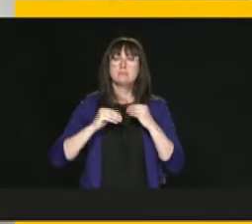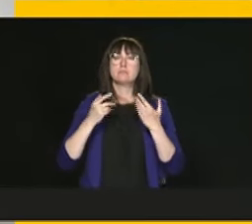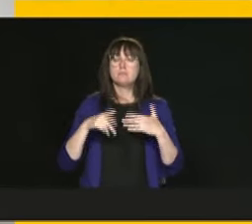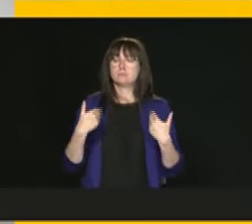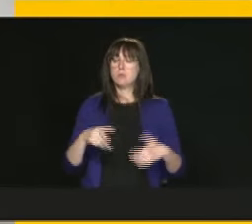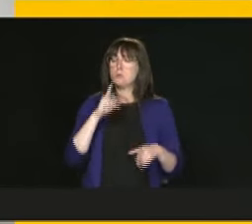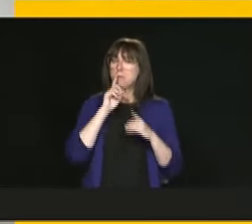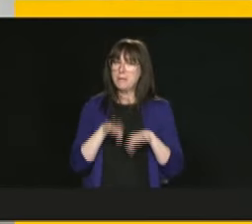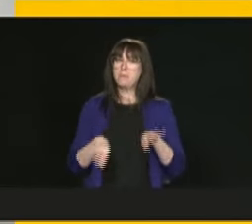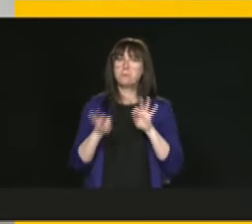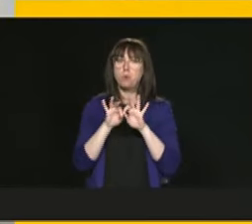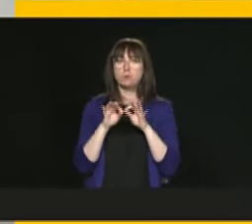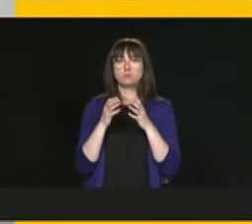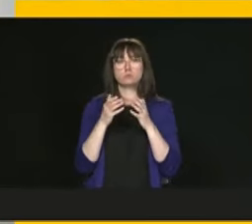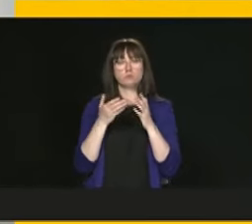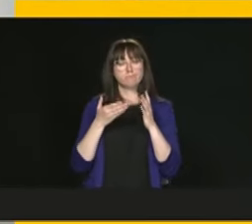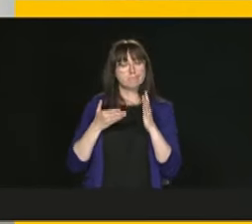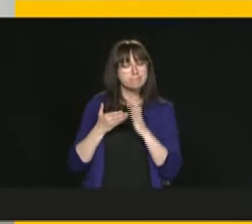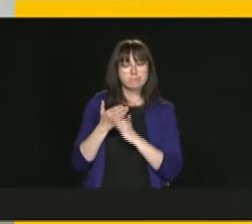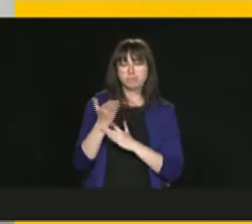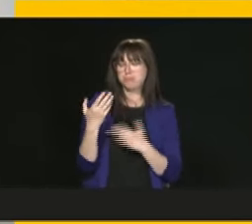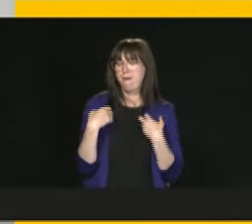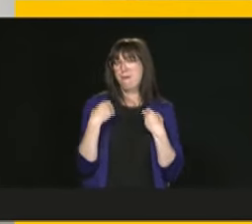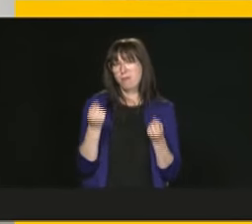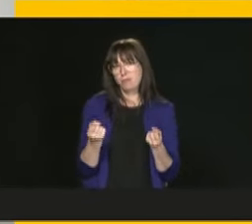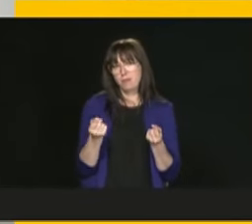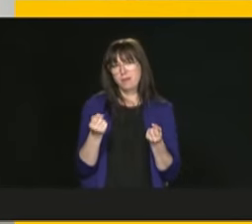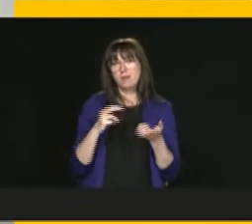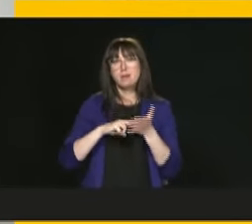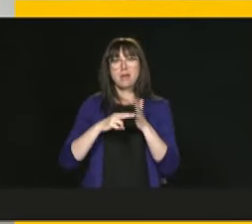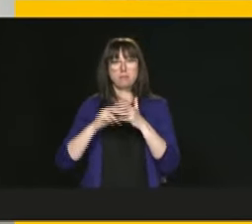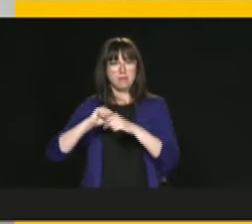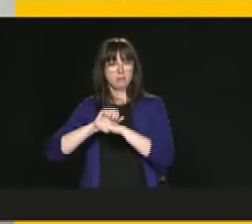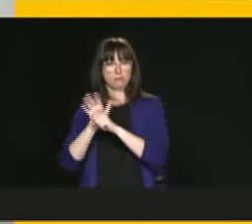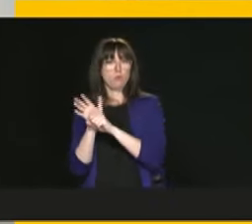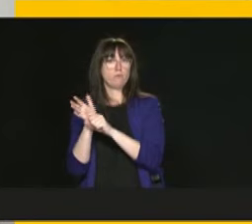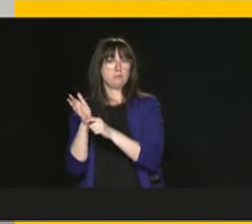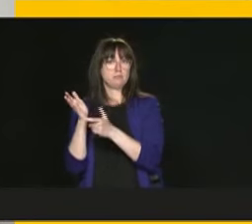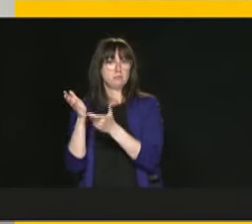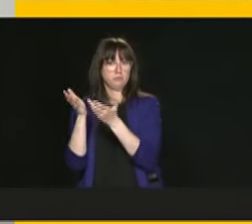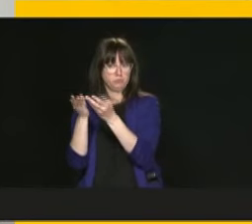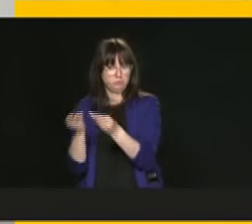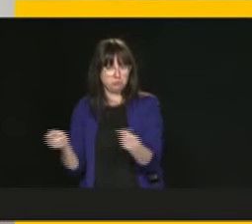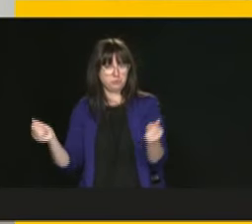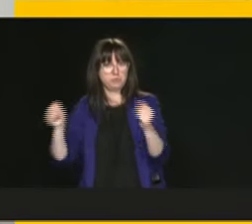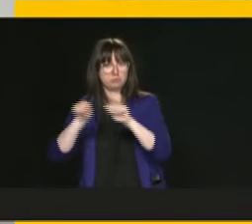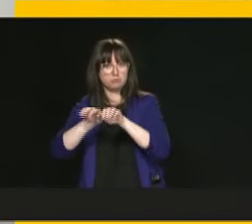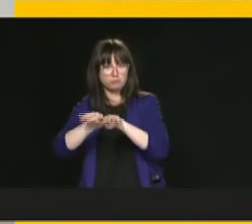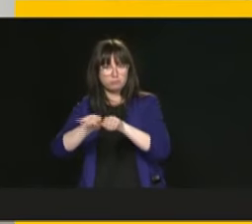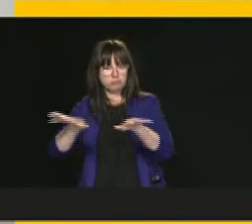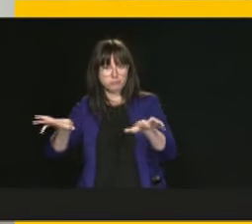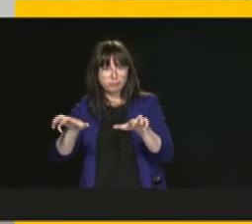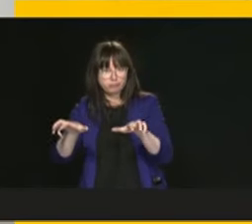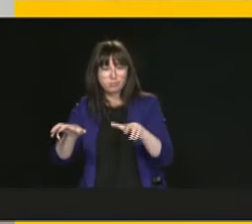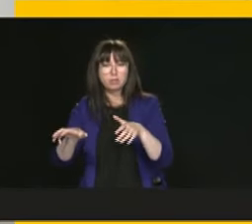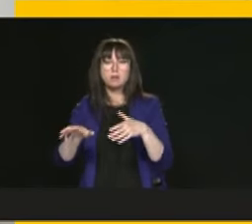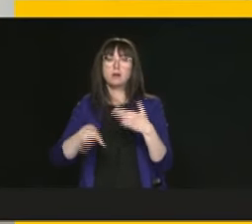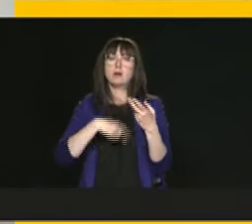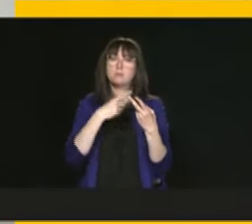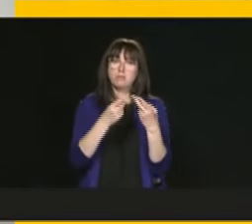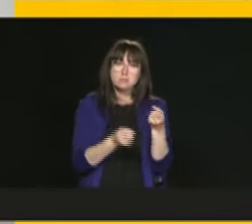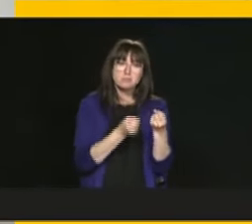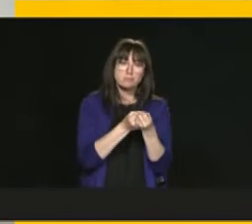people through this healthy, which means both fighting COVID-19 and supporting them and allowing for